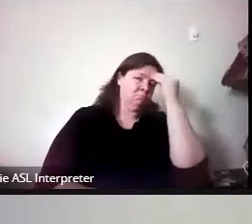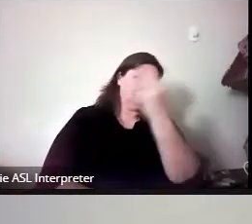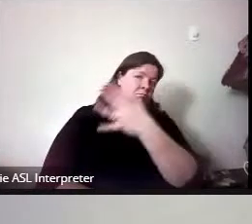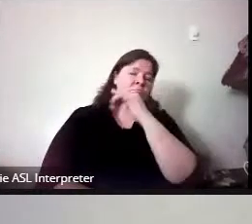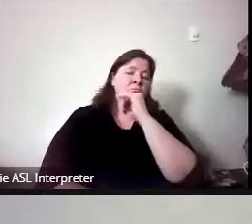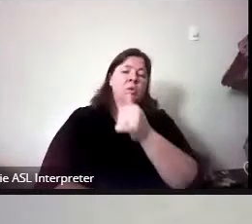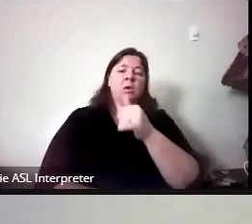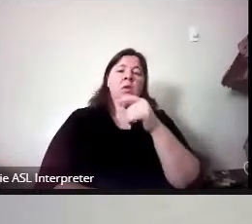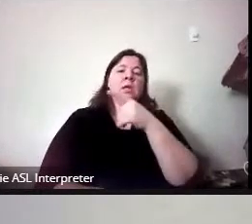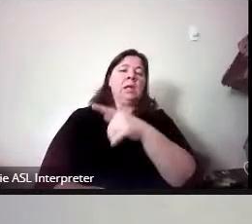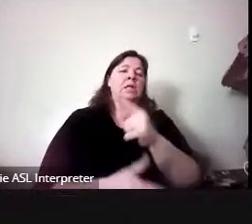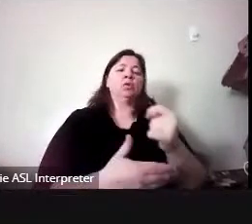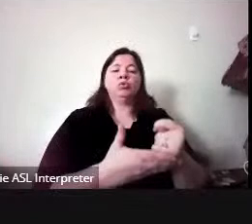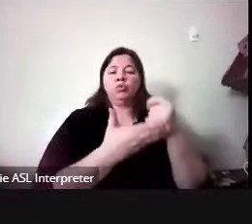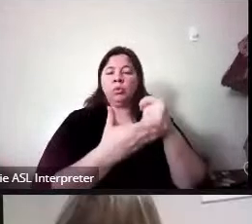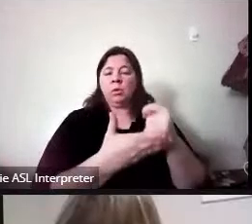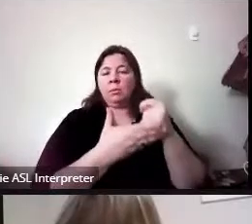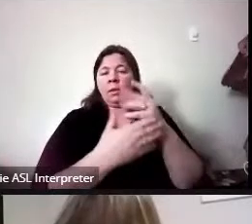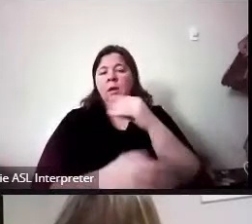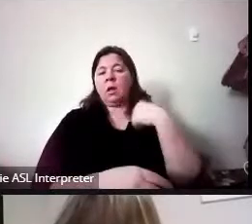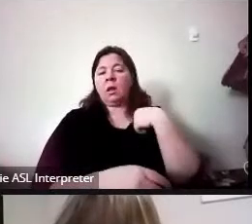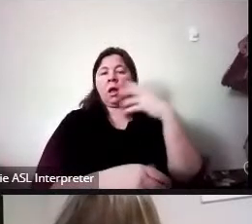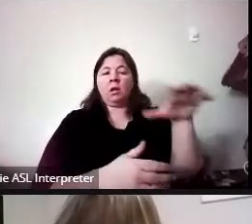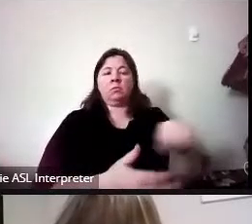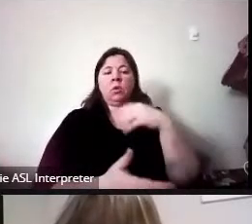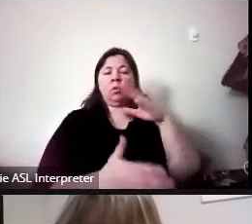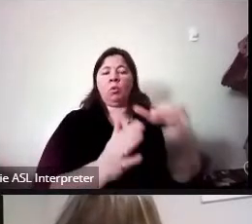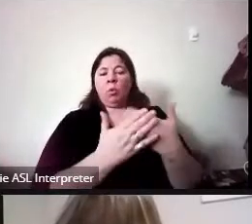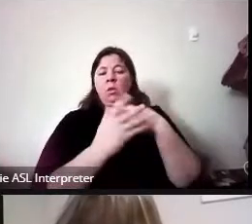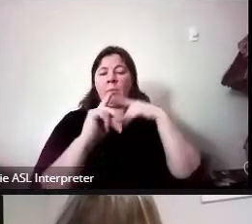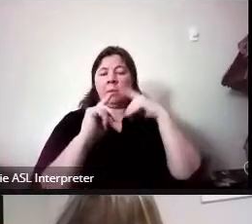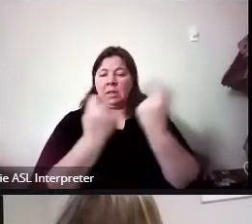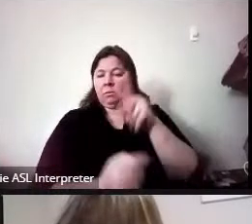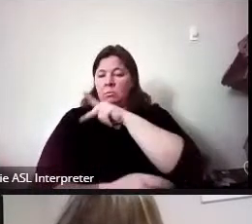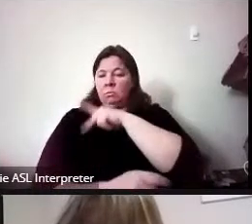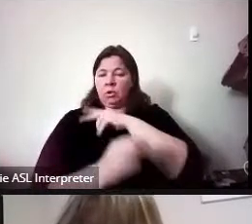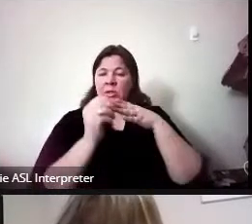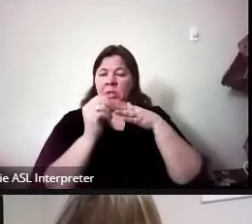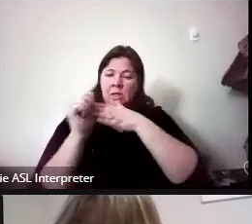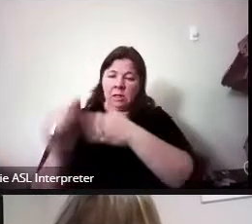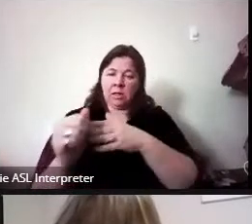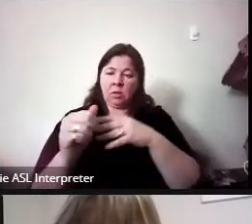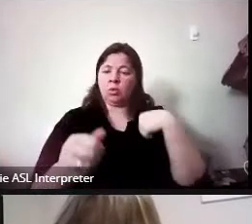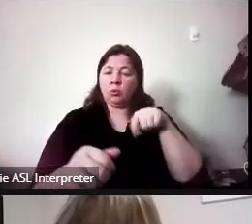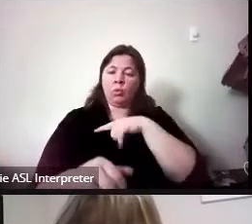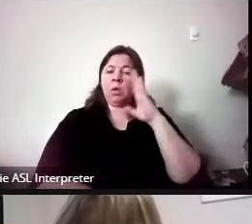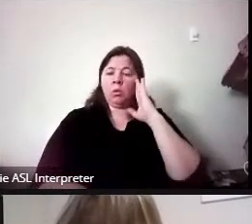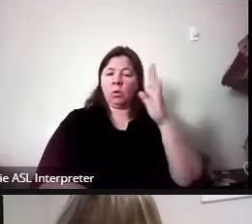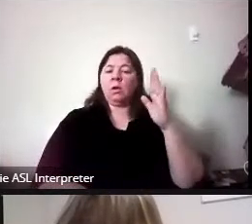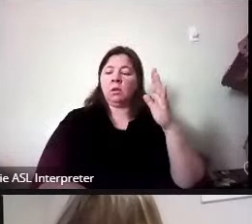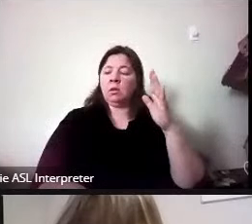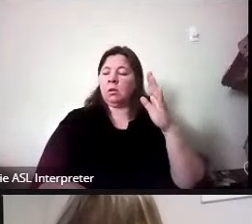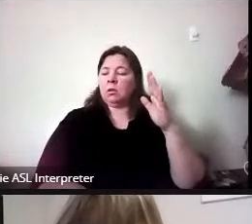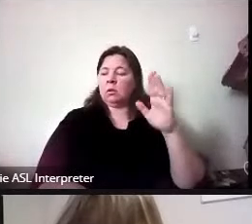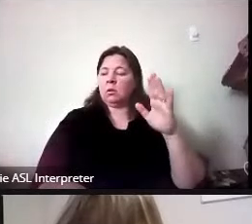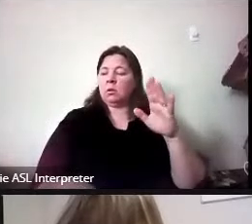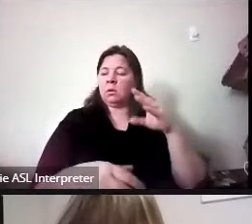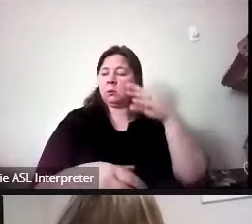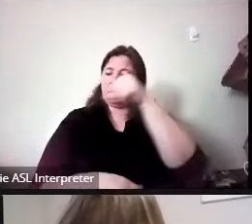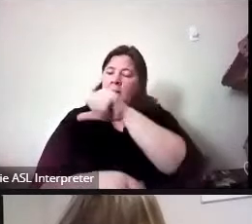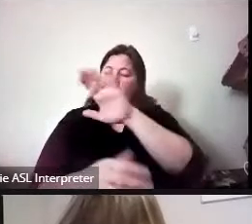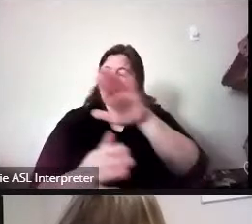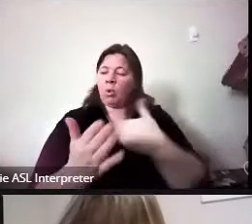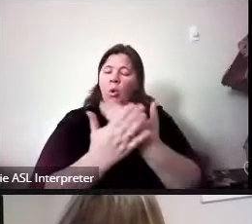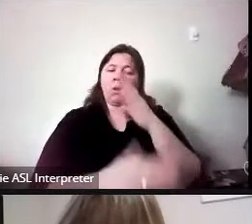for his treatment. And I just called my team personally, our leaders, that we are going to pay all the bills